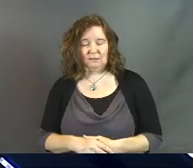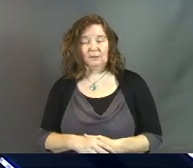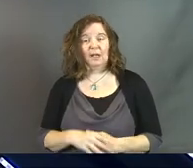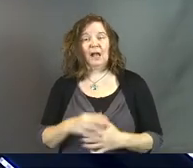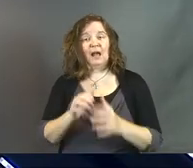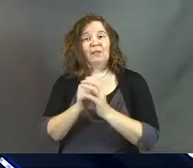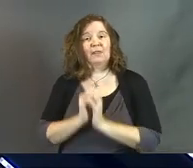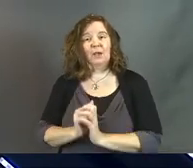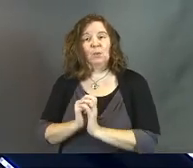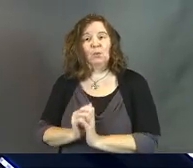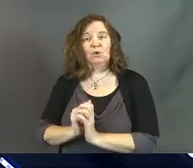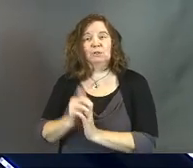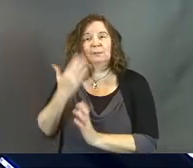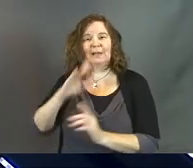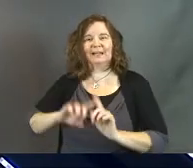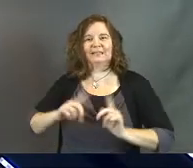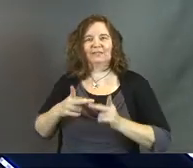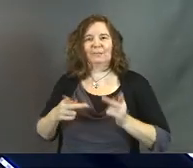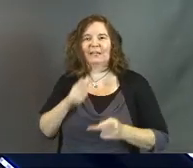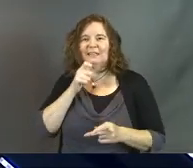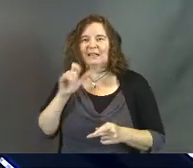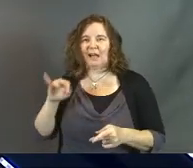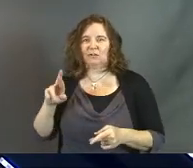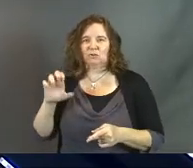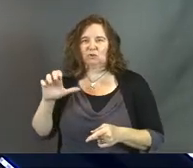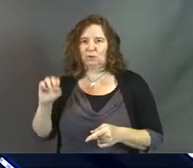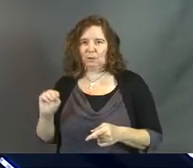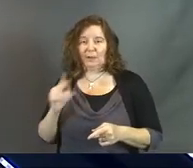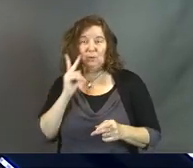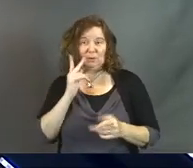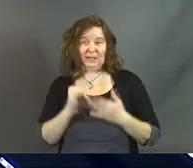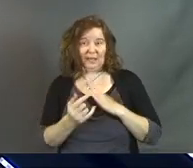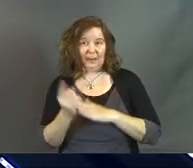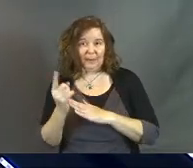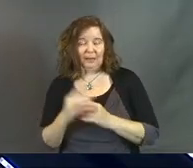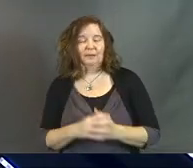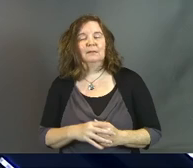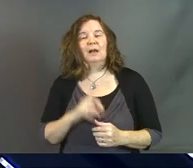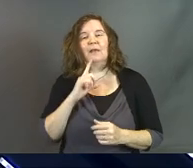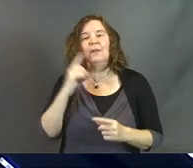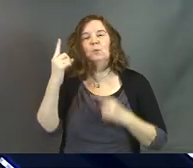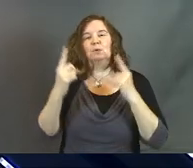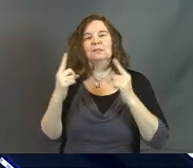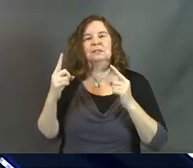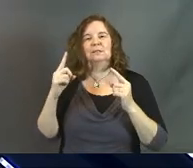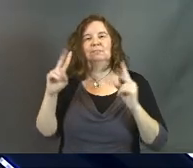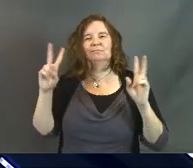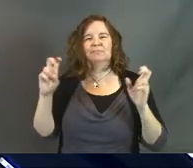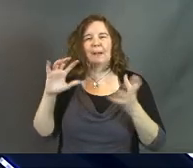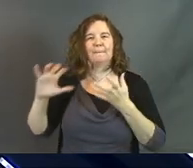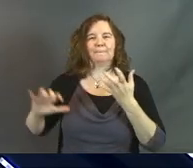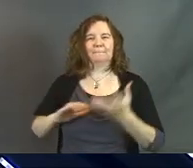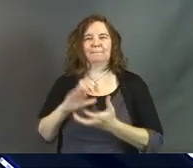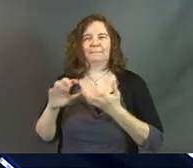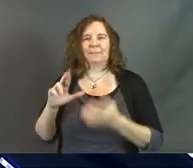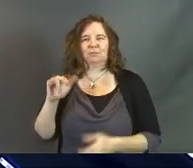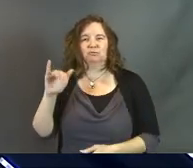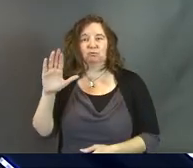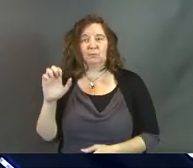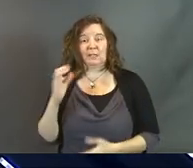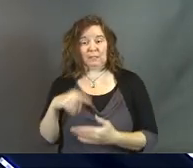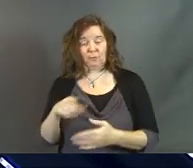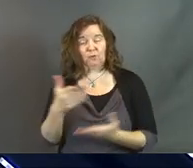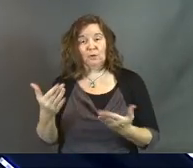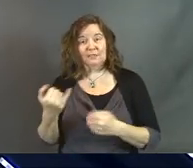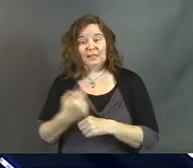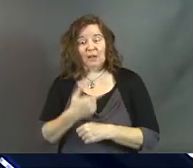And they worshiped God in a different place, not Jerusalem. You're going to see that in a minute. And they were considered mixed race. Some of you here today